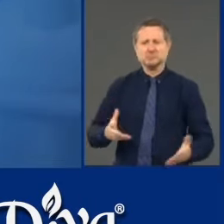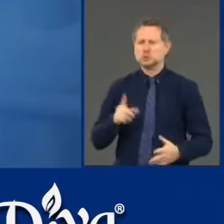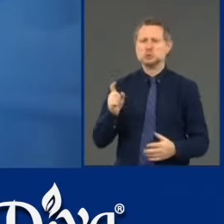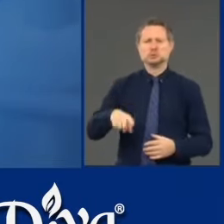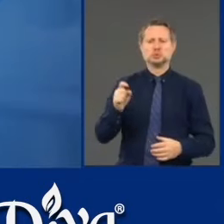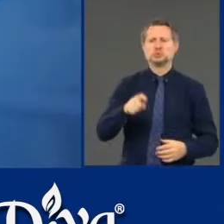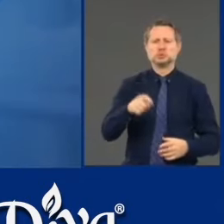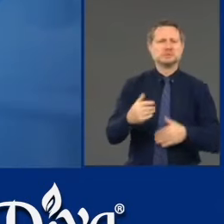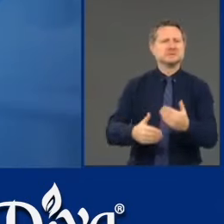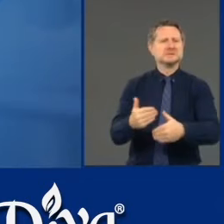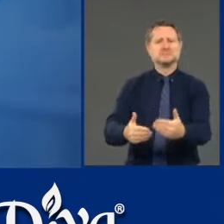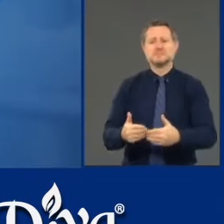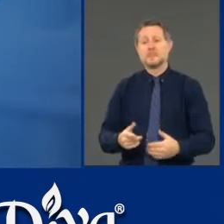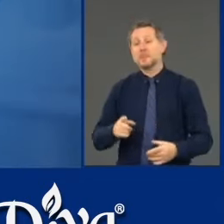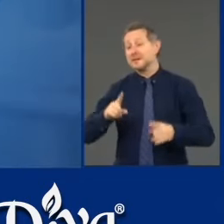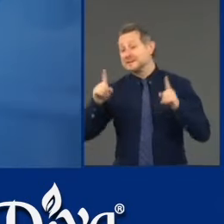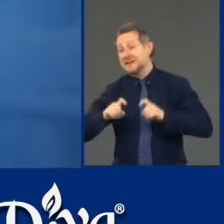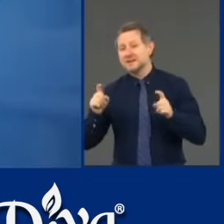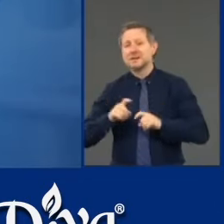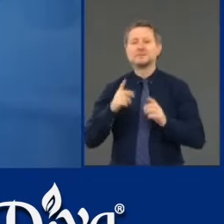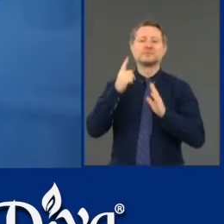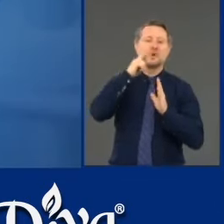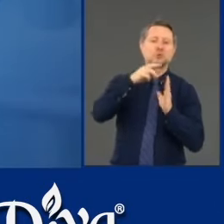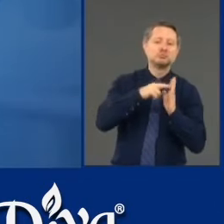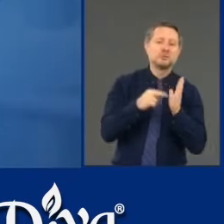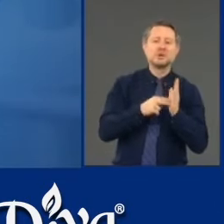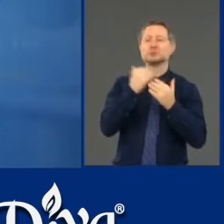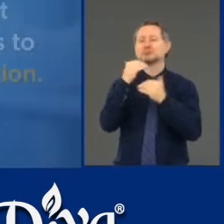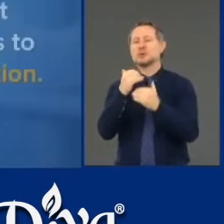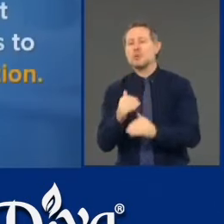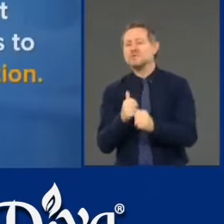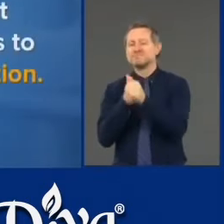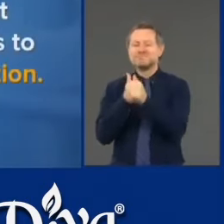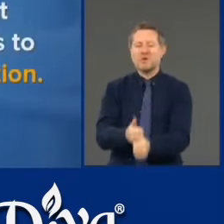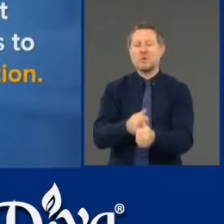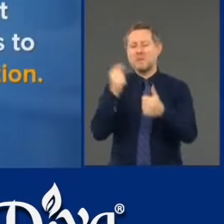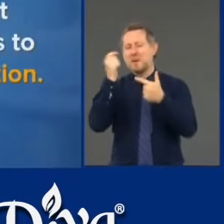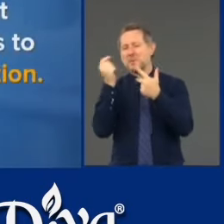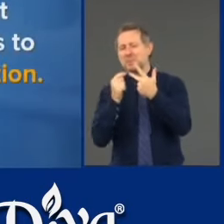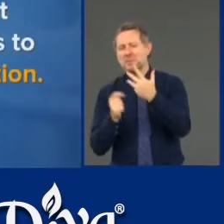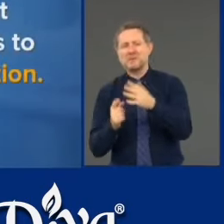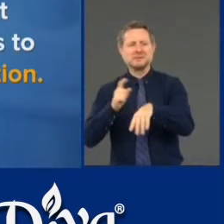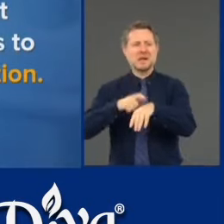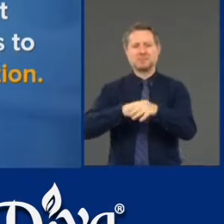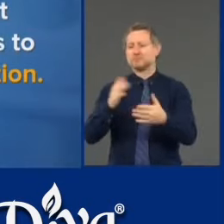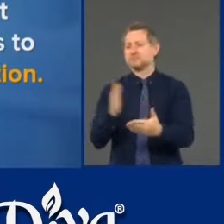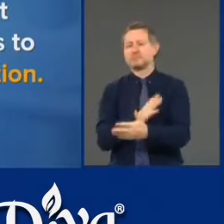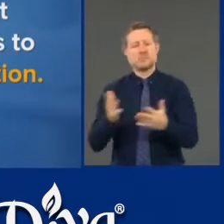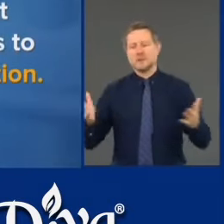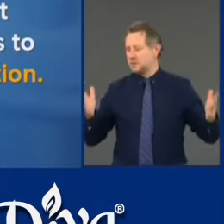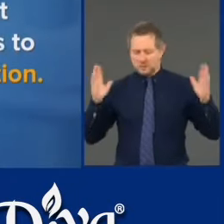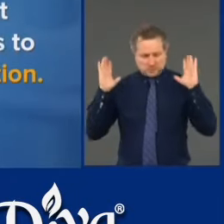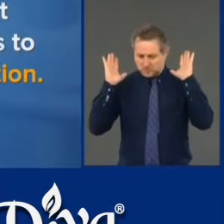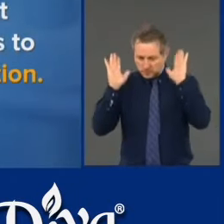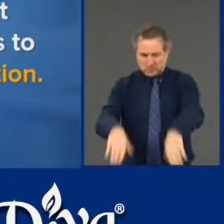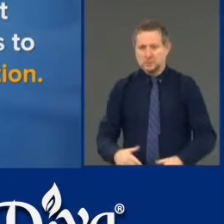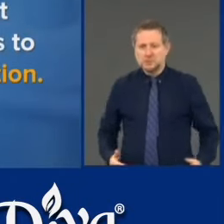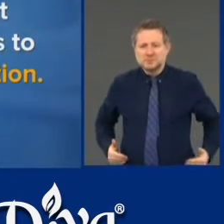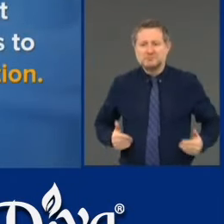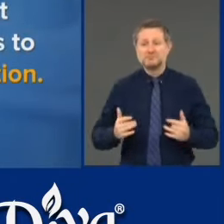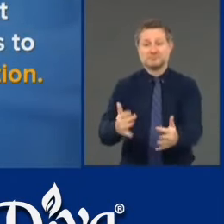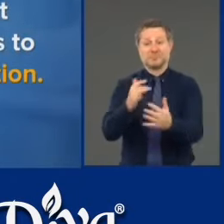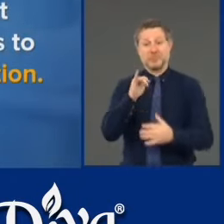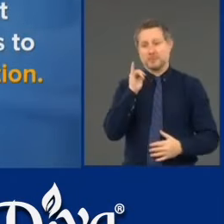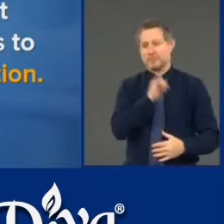procedures about getting a vaccine online. That would be the best possible outcome.